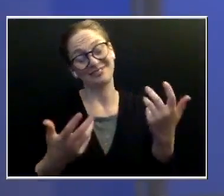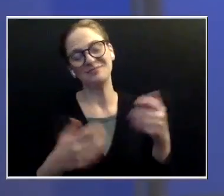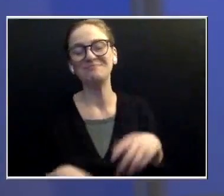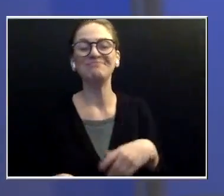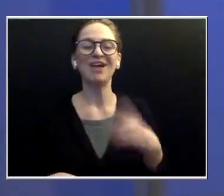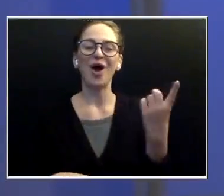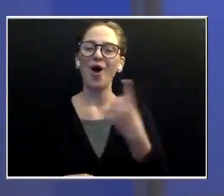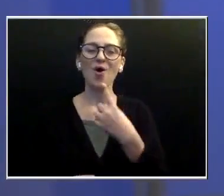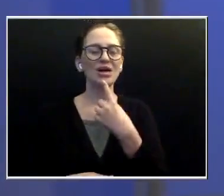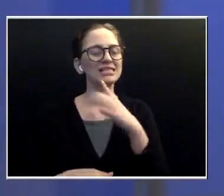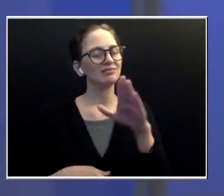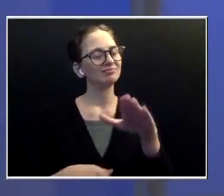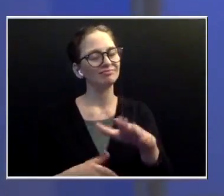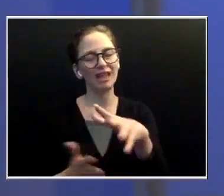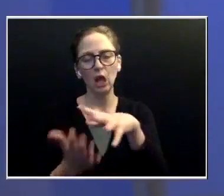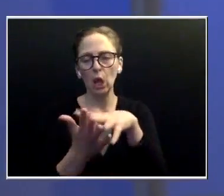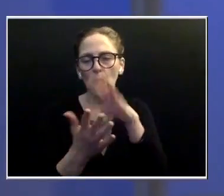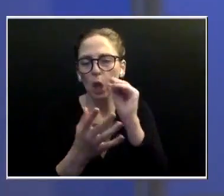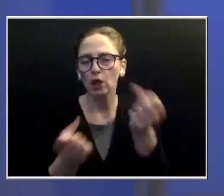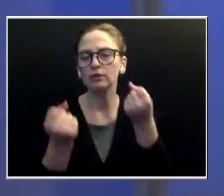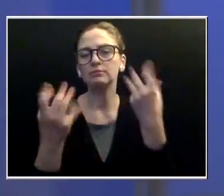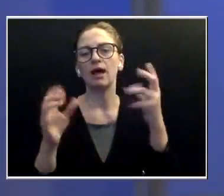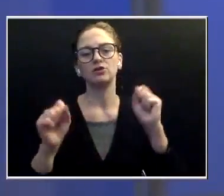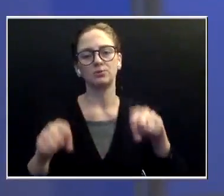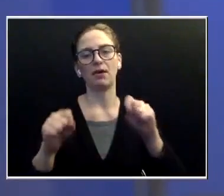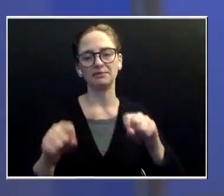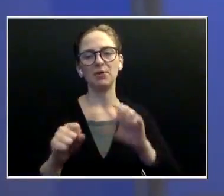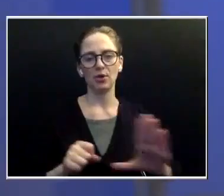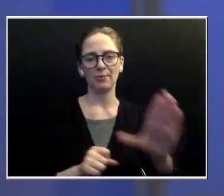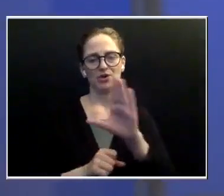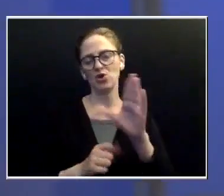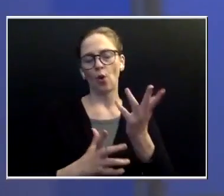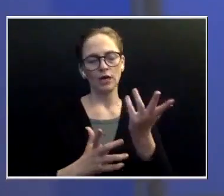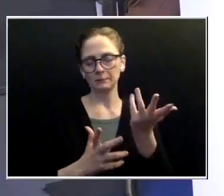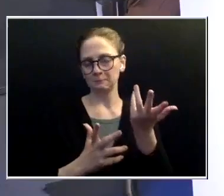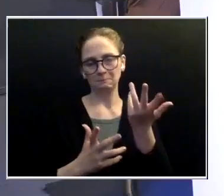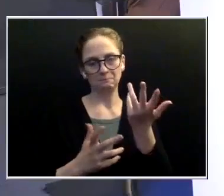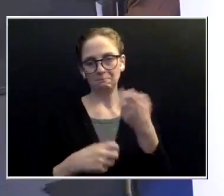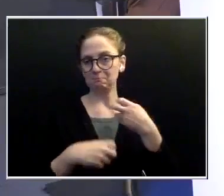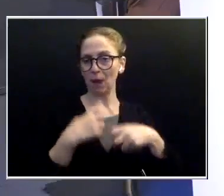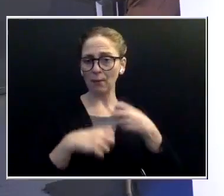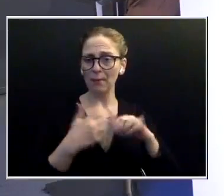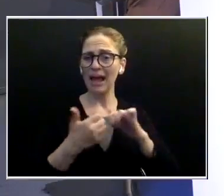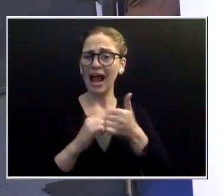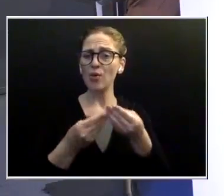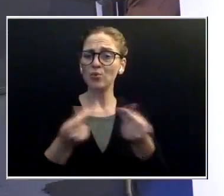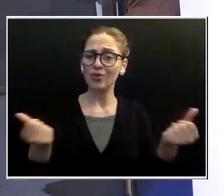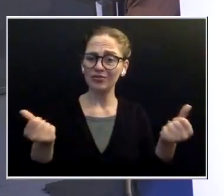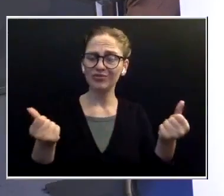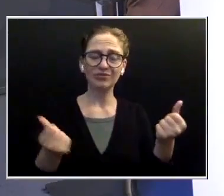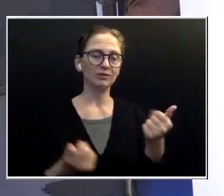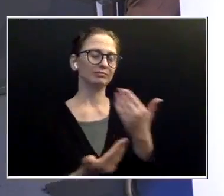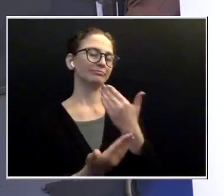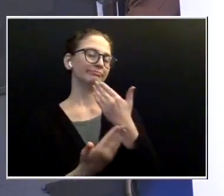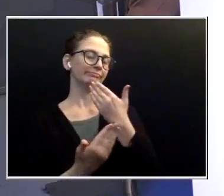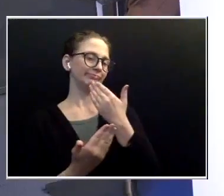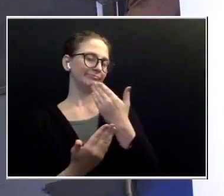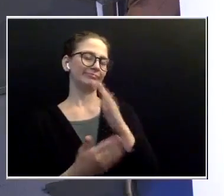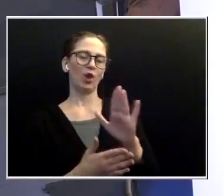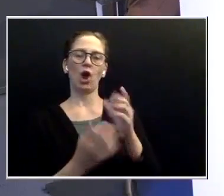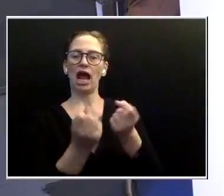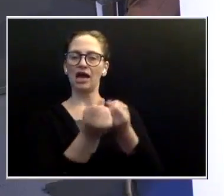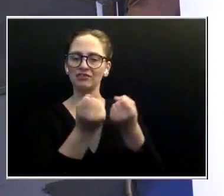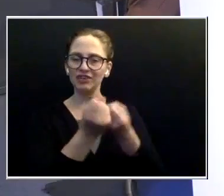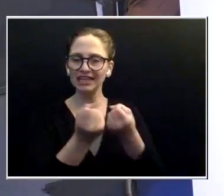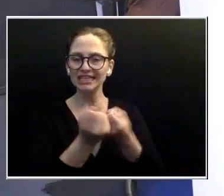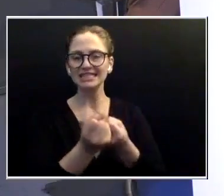know everything you can about what your condition and how to solve it. Well, and we appreciate you being such a good, just your advocacy and about yourself,